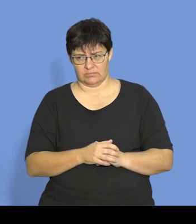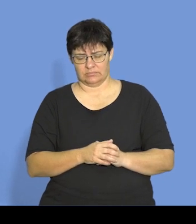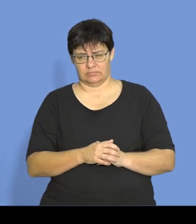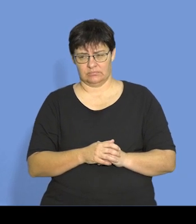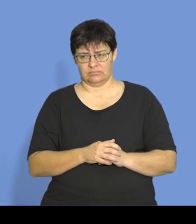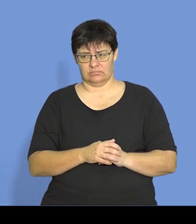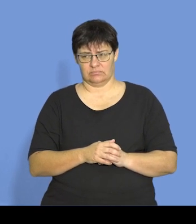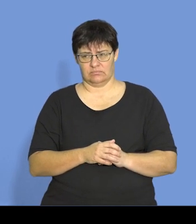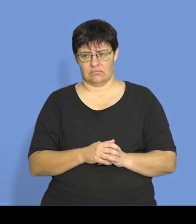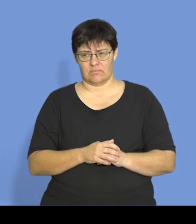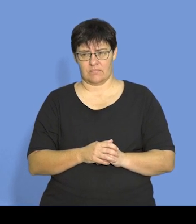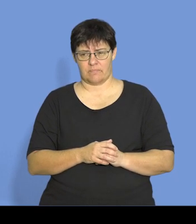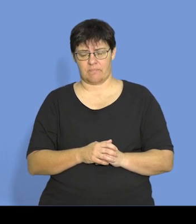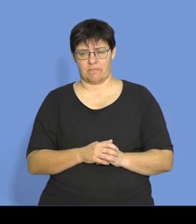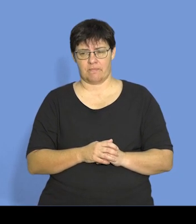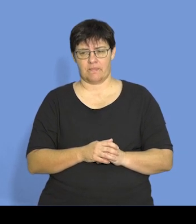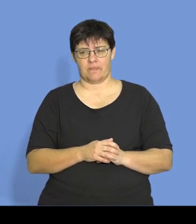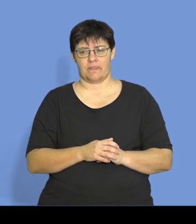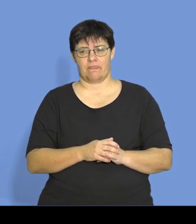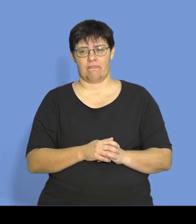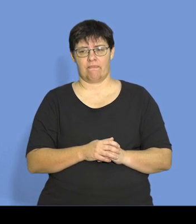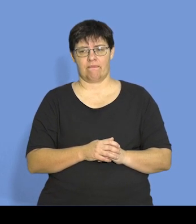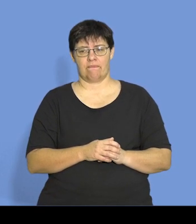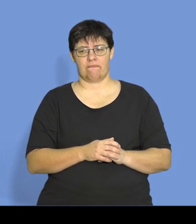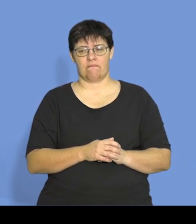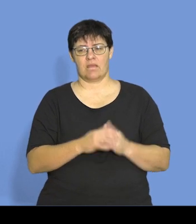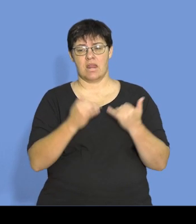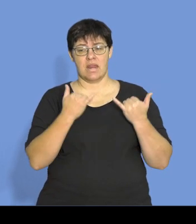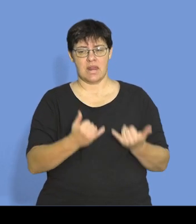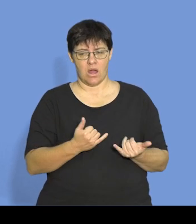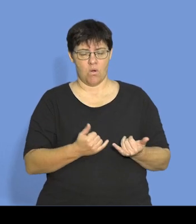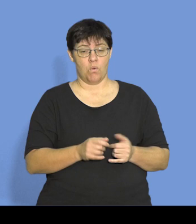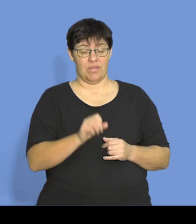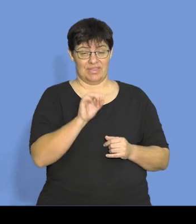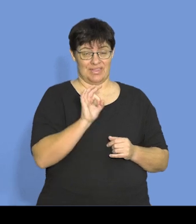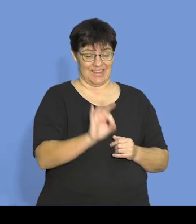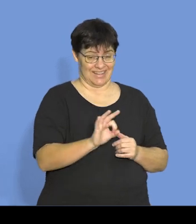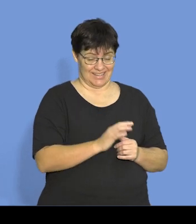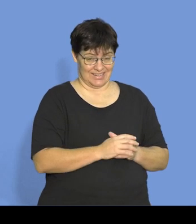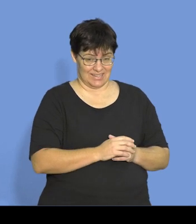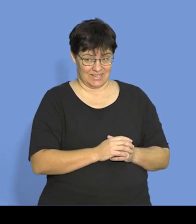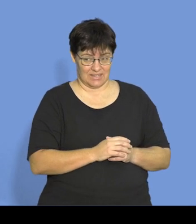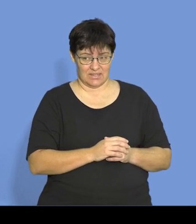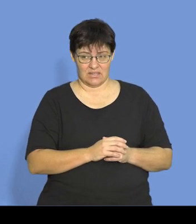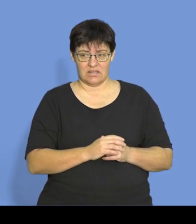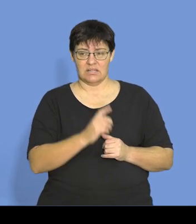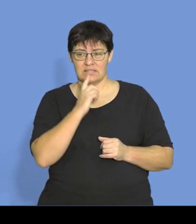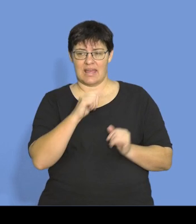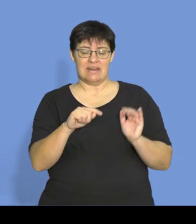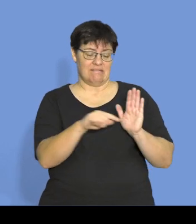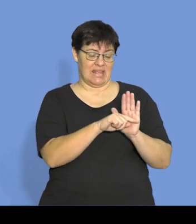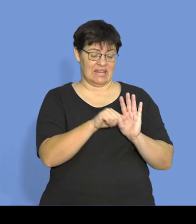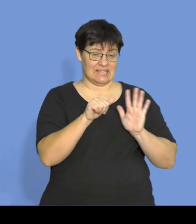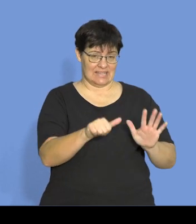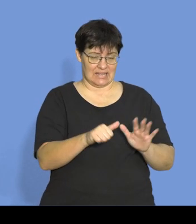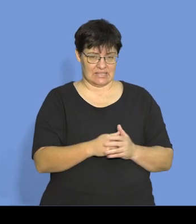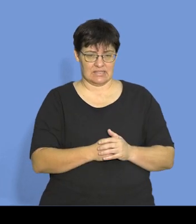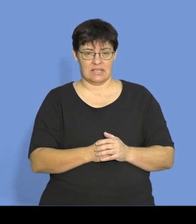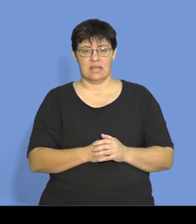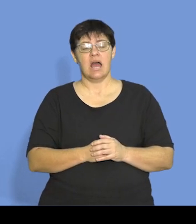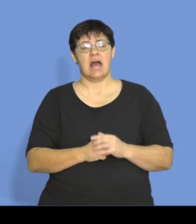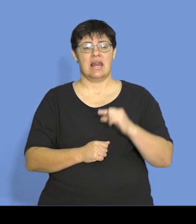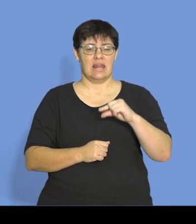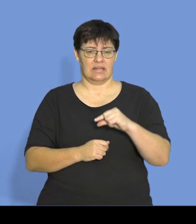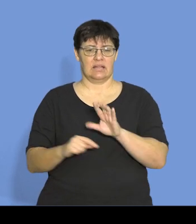can see as well that this is also false. If now I take 3, it says